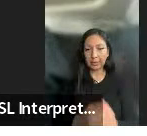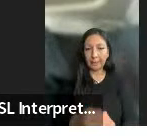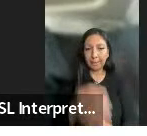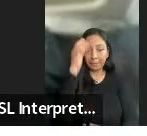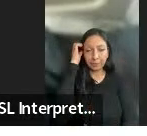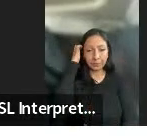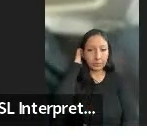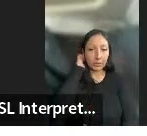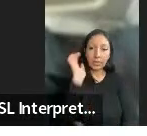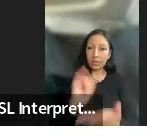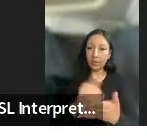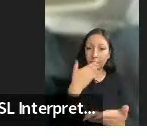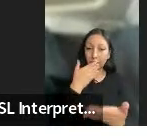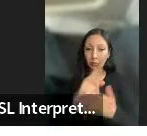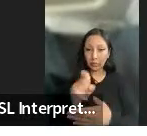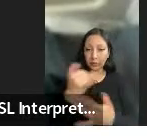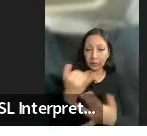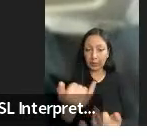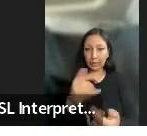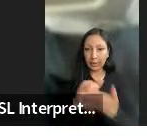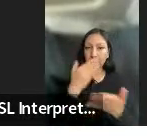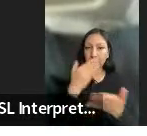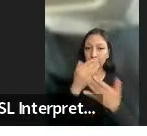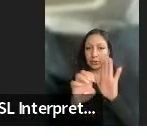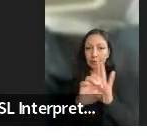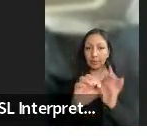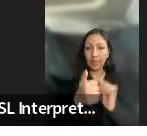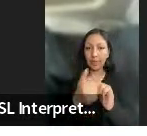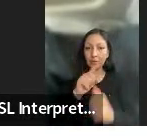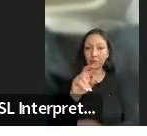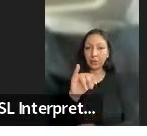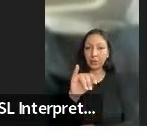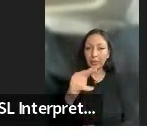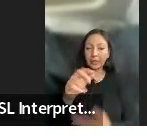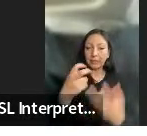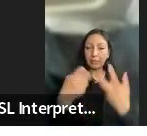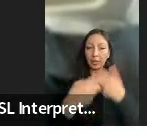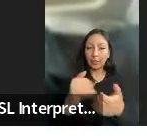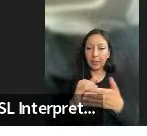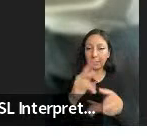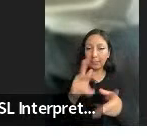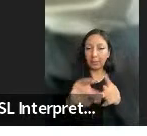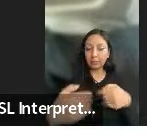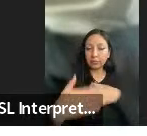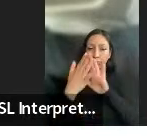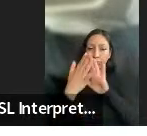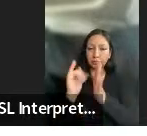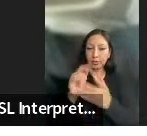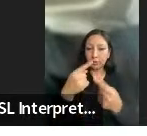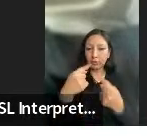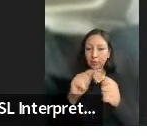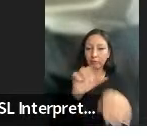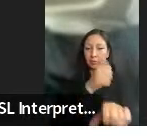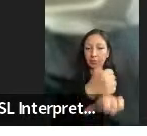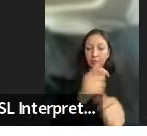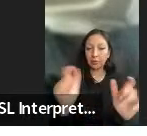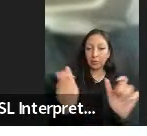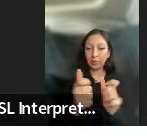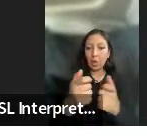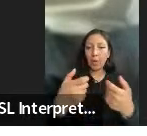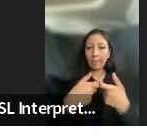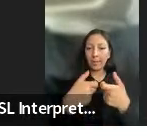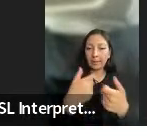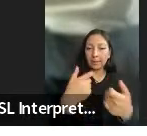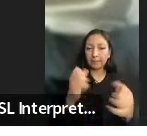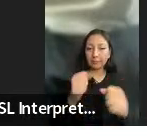Yeah, it's a great question. And that is a great example of some of the zoning issues that people have faced trying to install small batteries to support things like